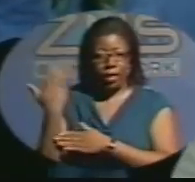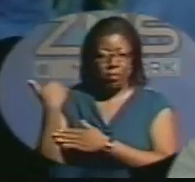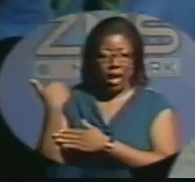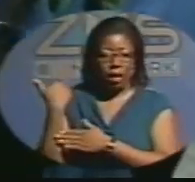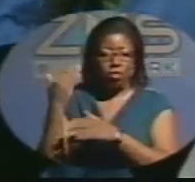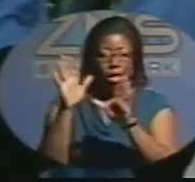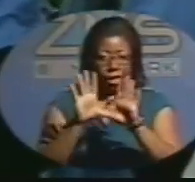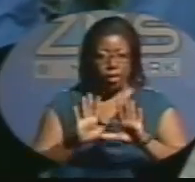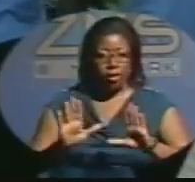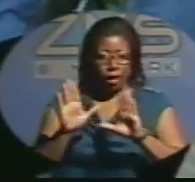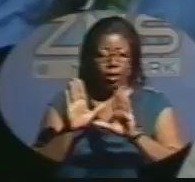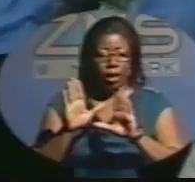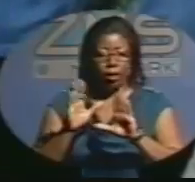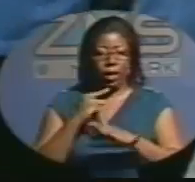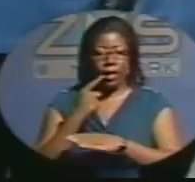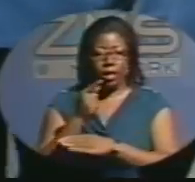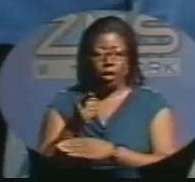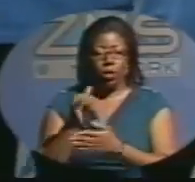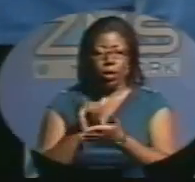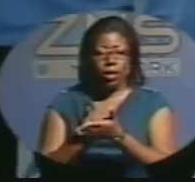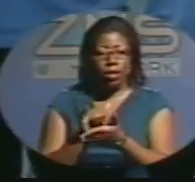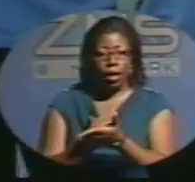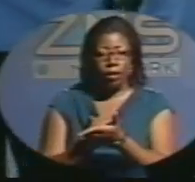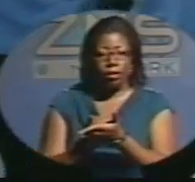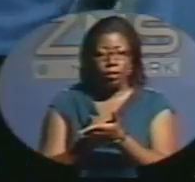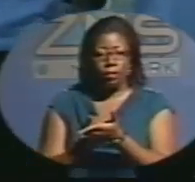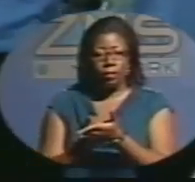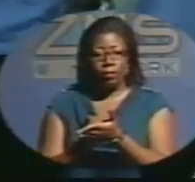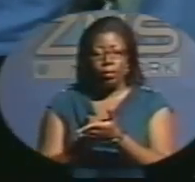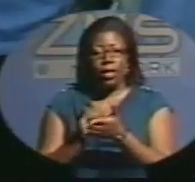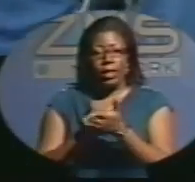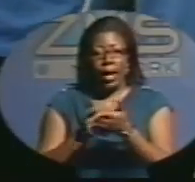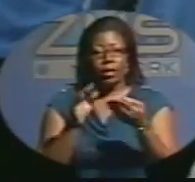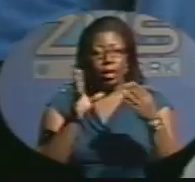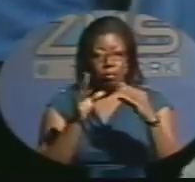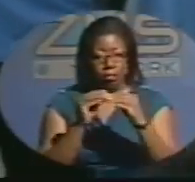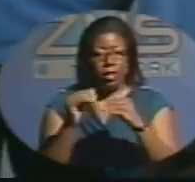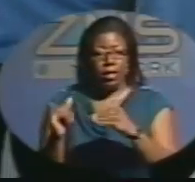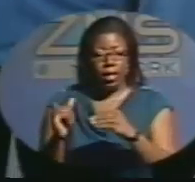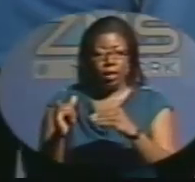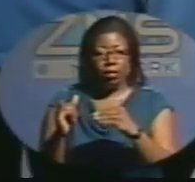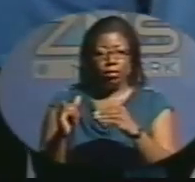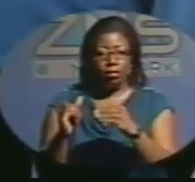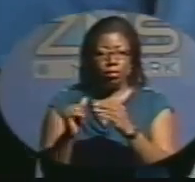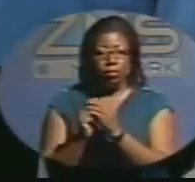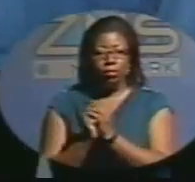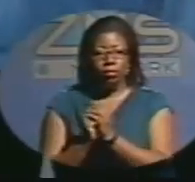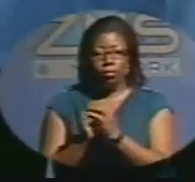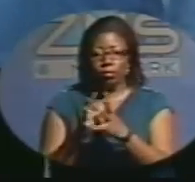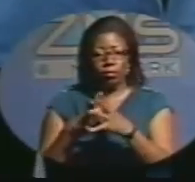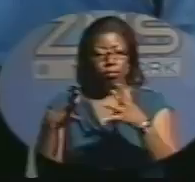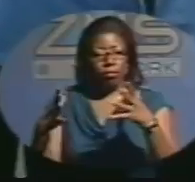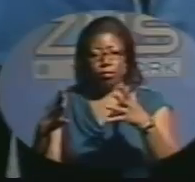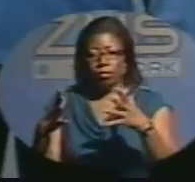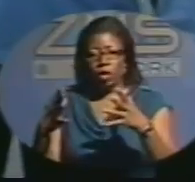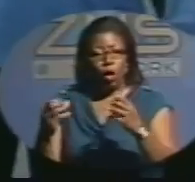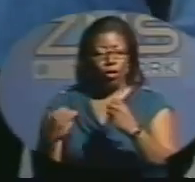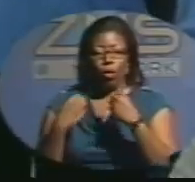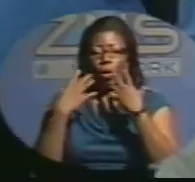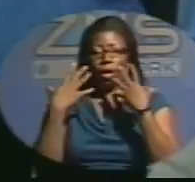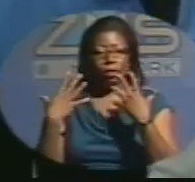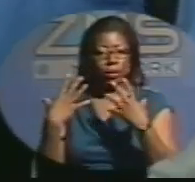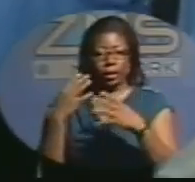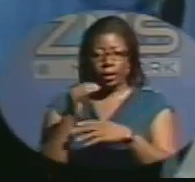Sunday, and I can tell you at that community meeting, resoundingly, a resolution was